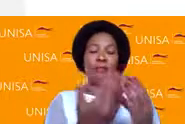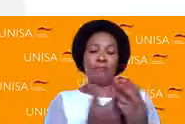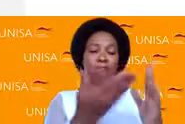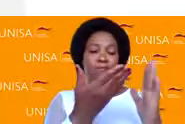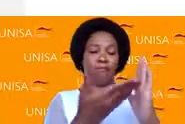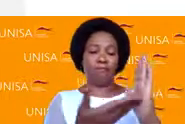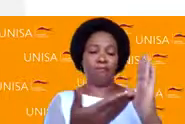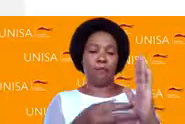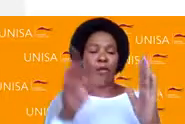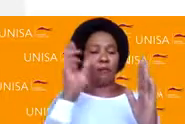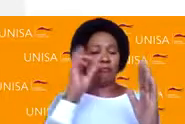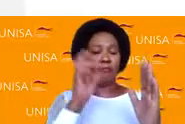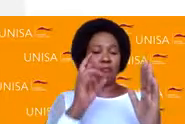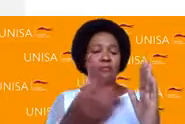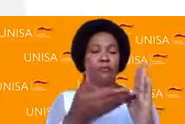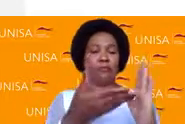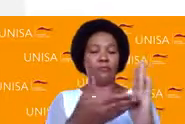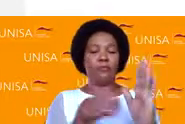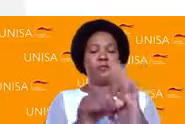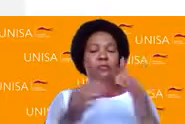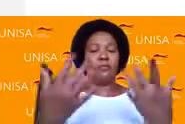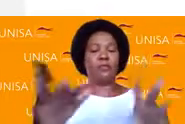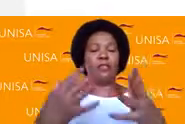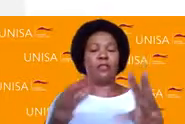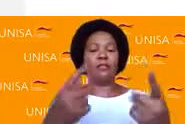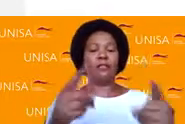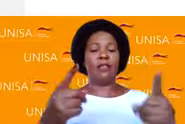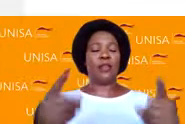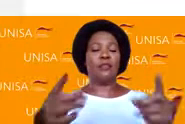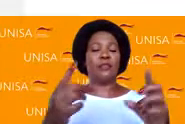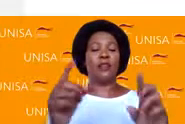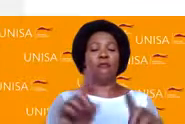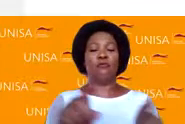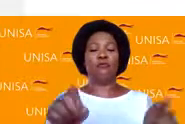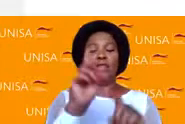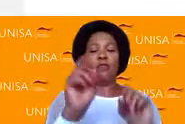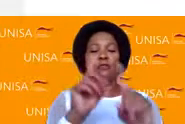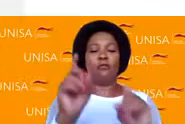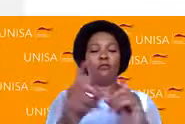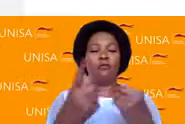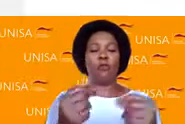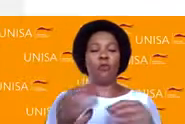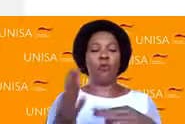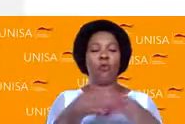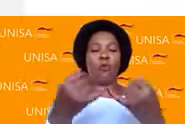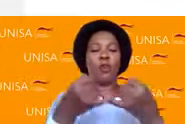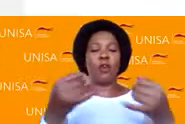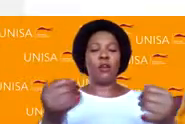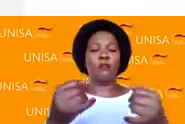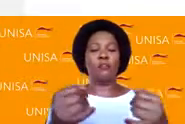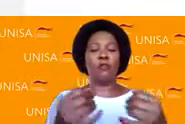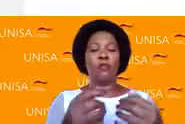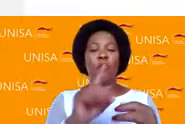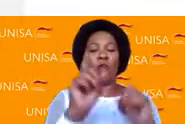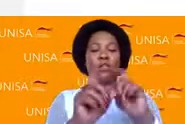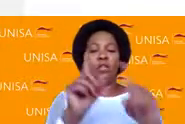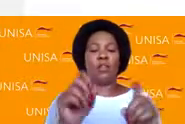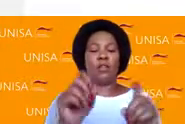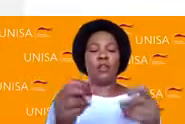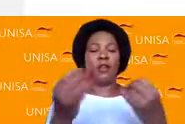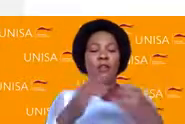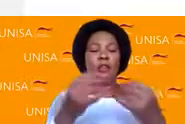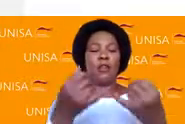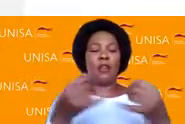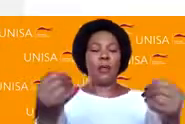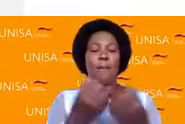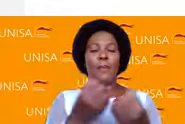it becomes very important. The different types is quizzes. You do online, you get the question online. If it's a multiple choice, you tick